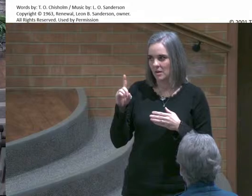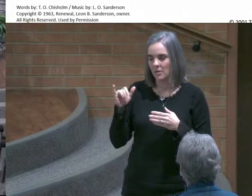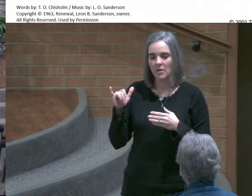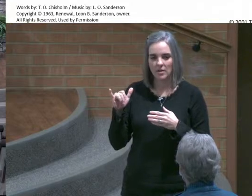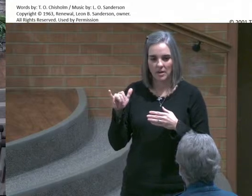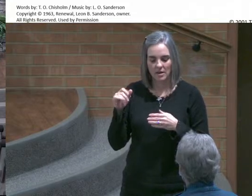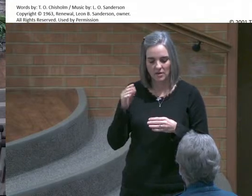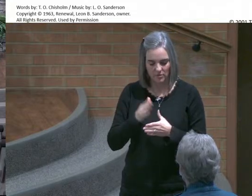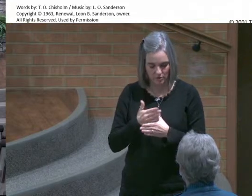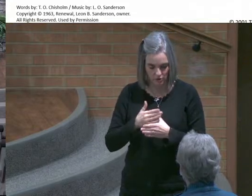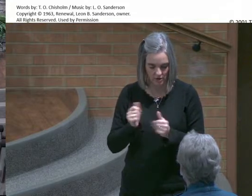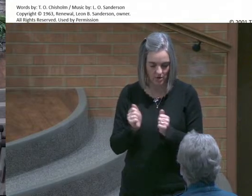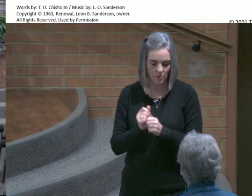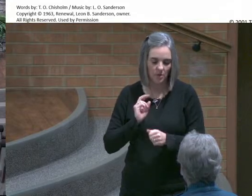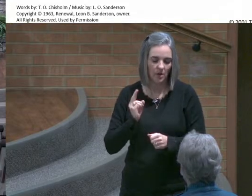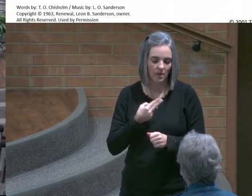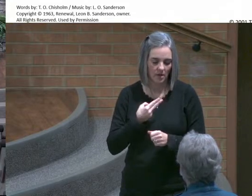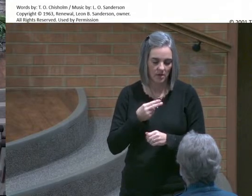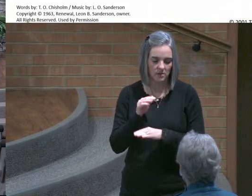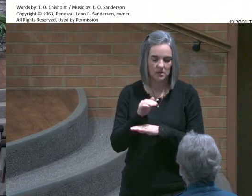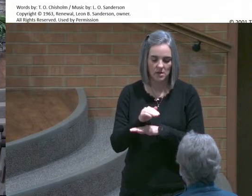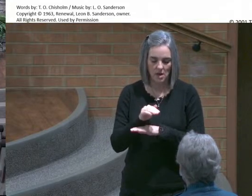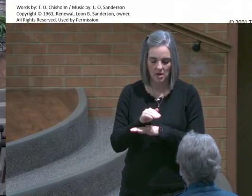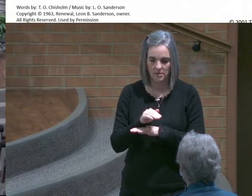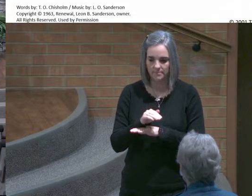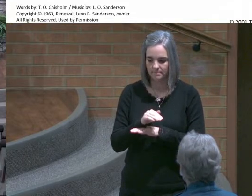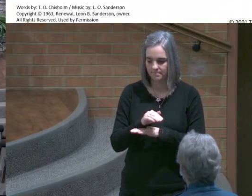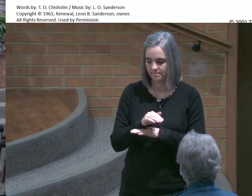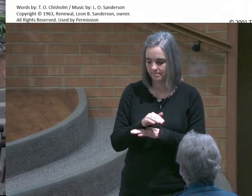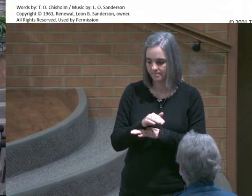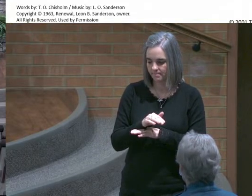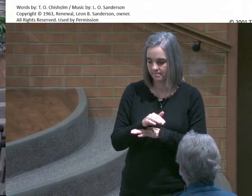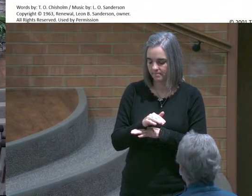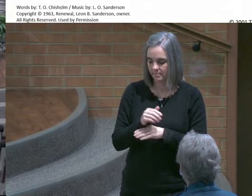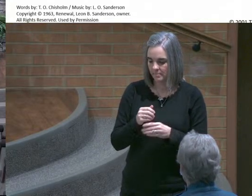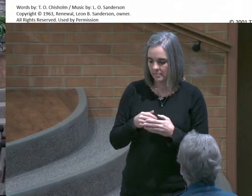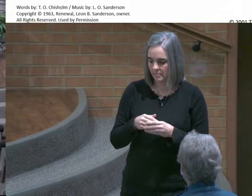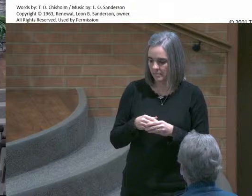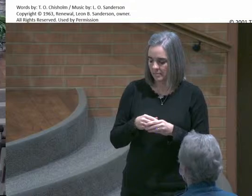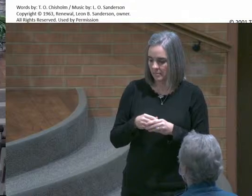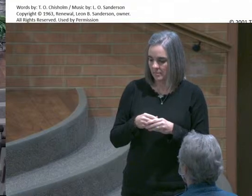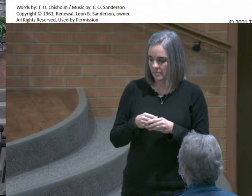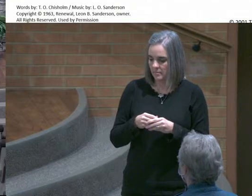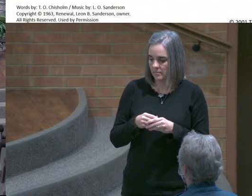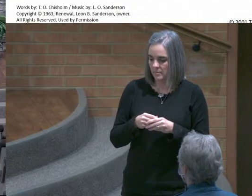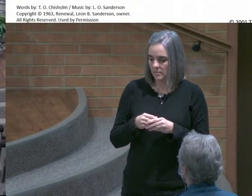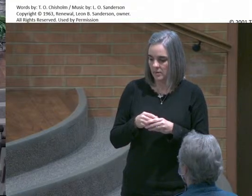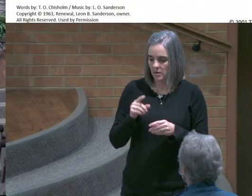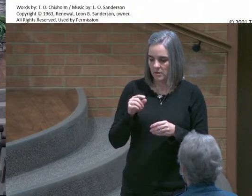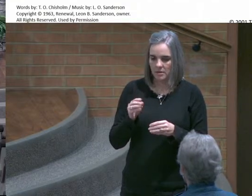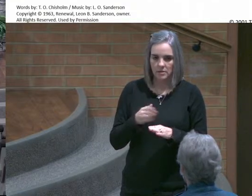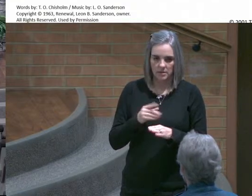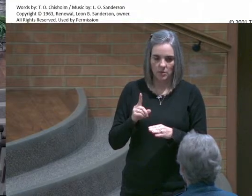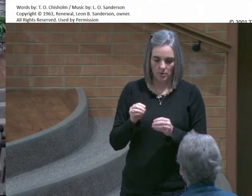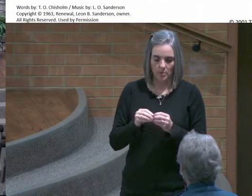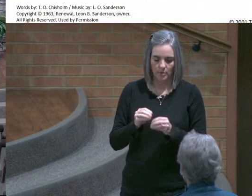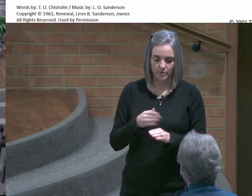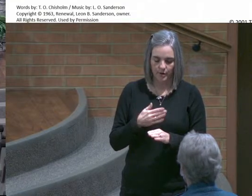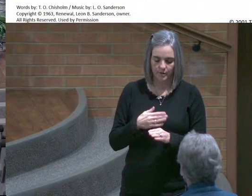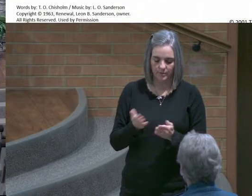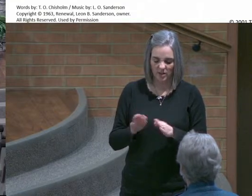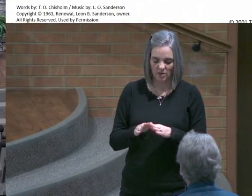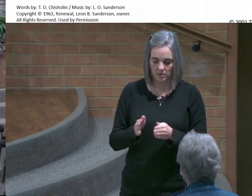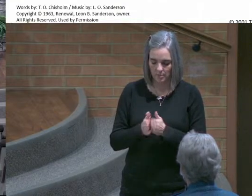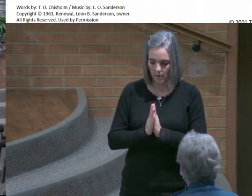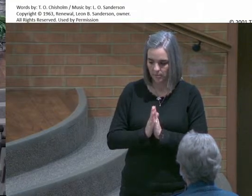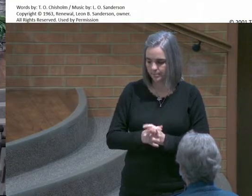with us this evening, and so I know you want to spend time with him as we dismiss as well. So we'll sing this, and then we'll have our